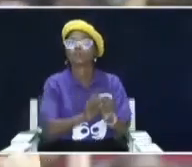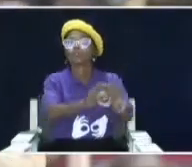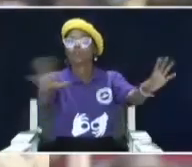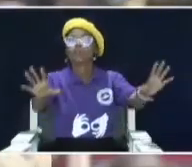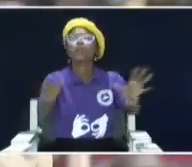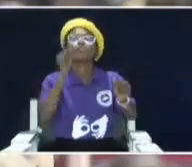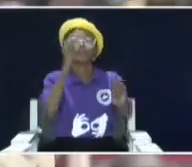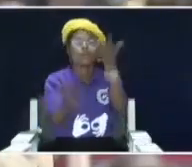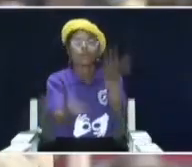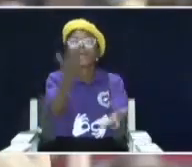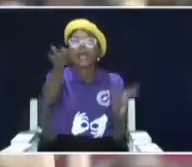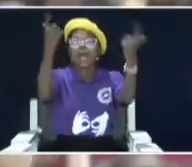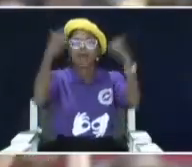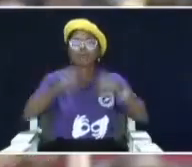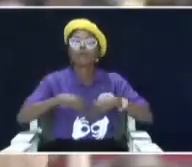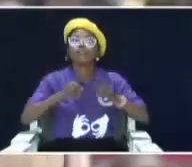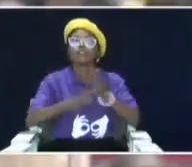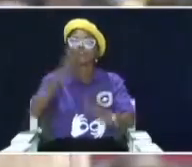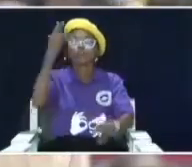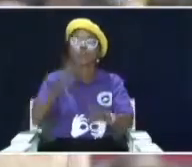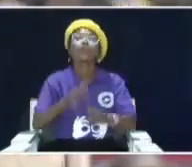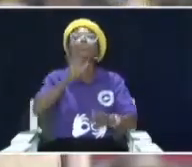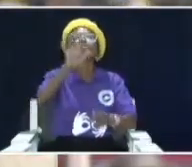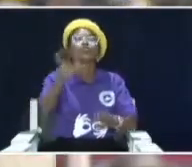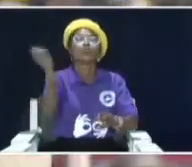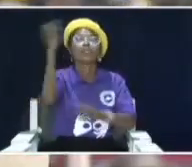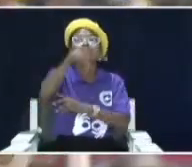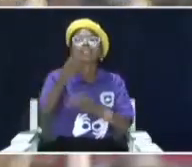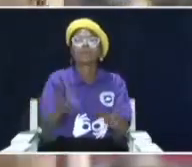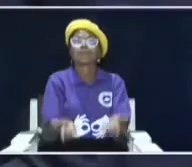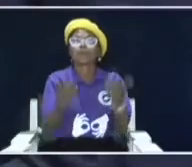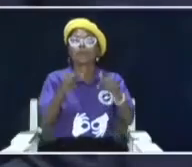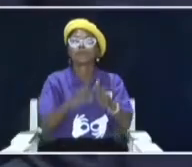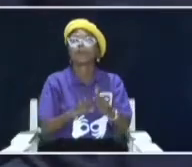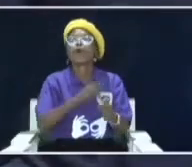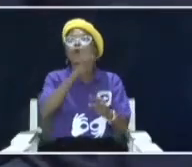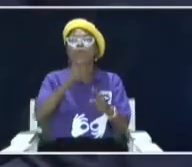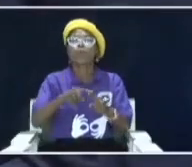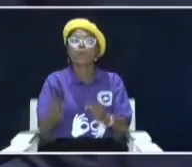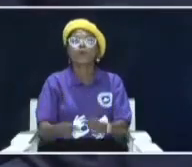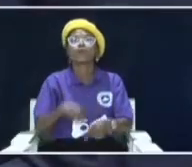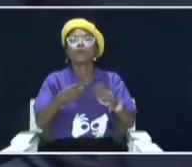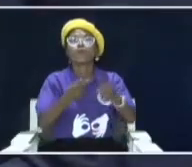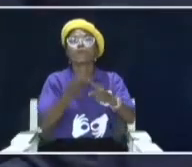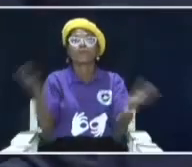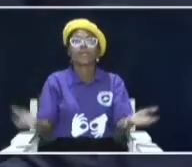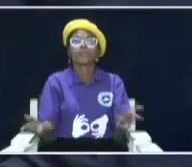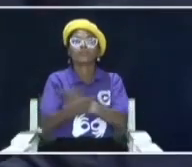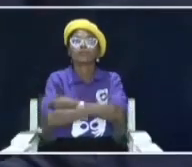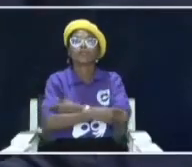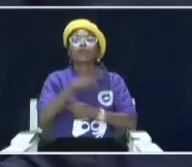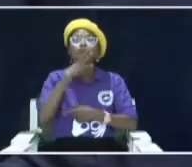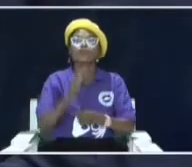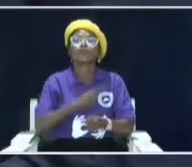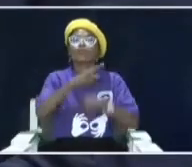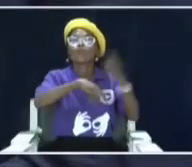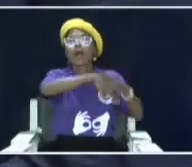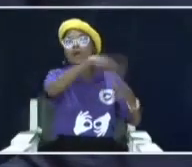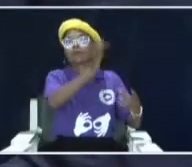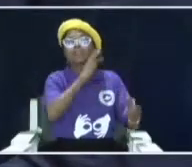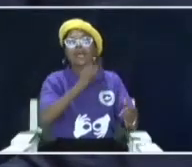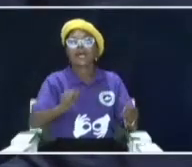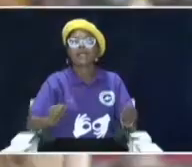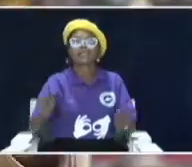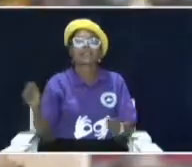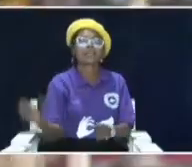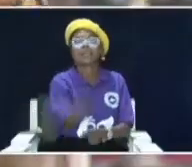has come. And now your light has arrived. And when you leave here tonight, you go and cast out demons. You